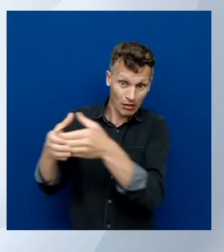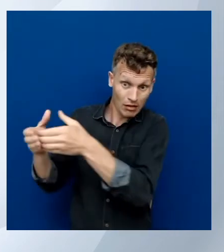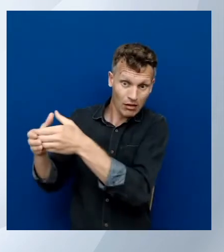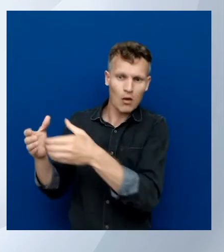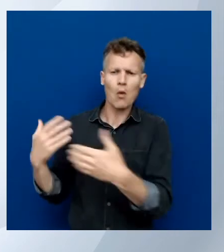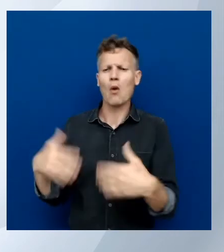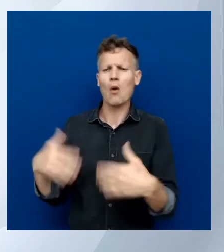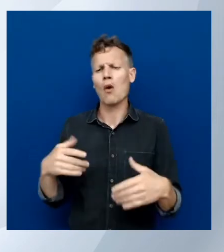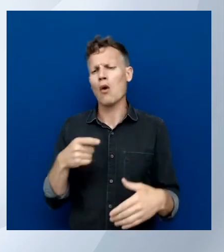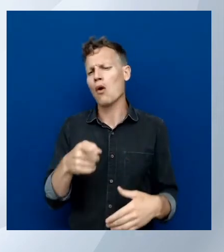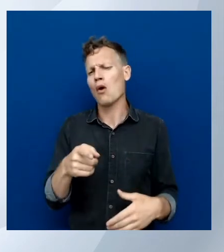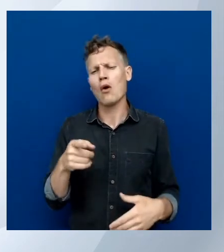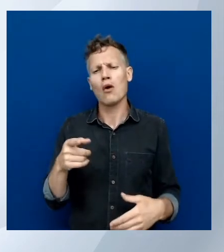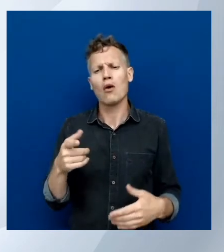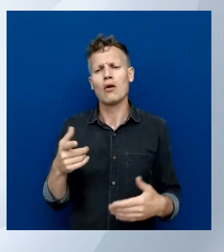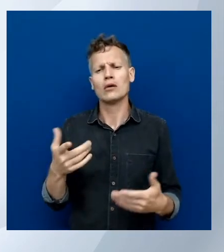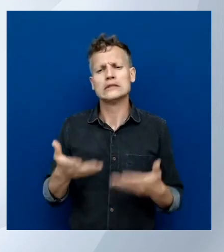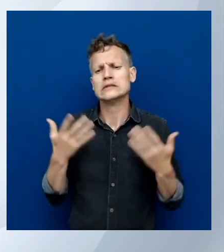gatekeeper.